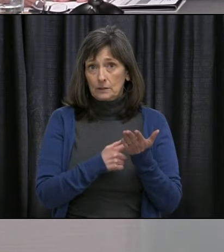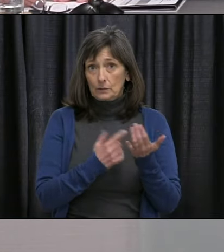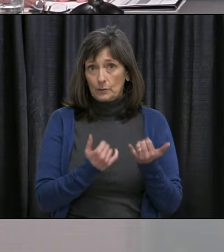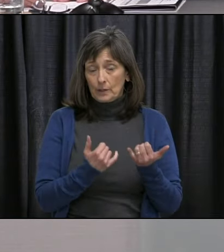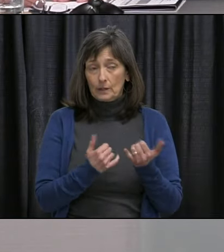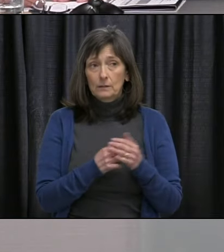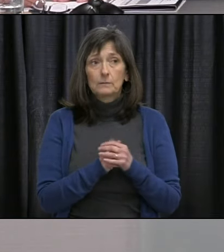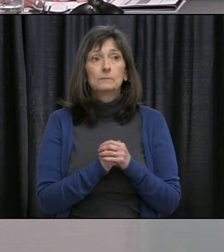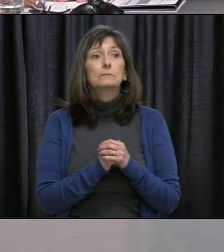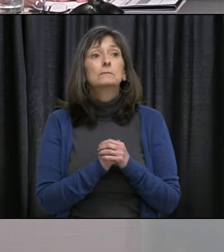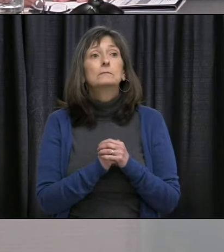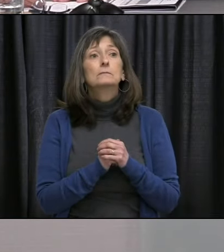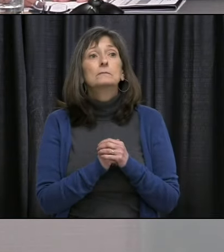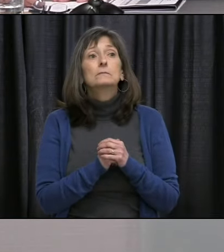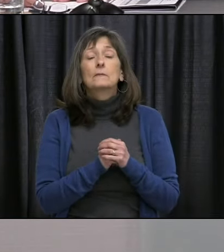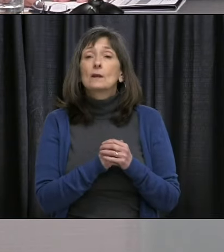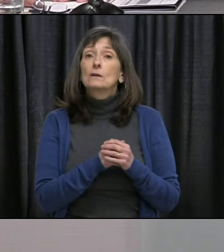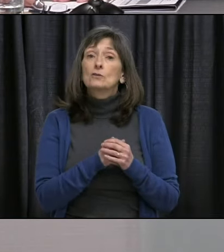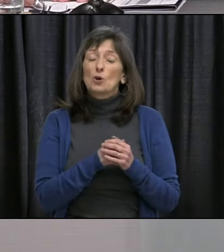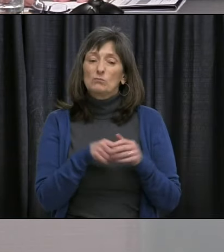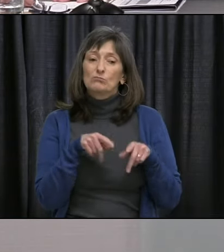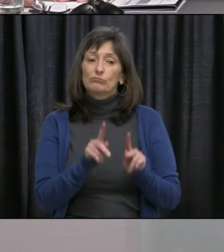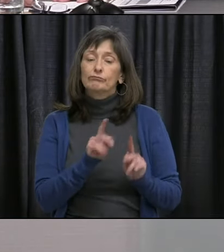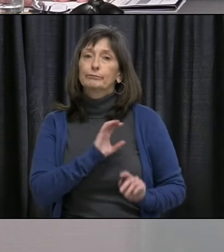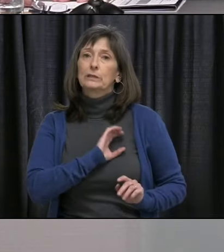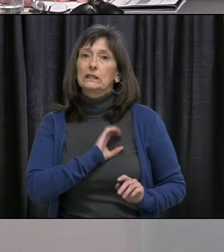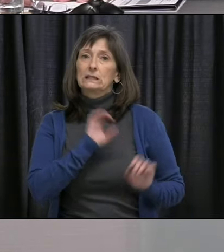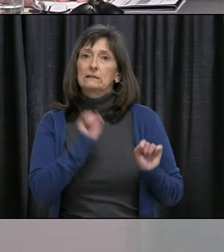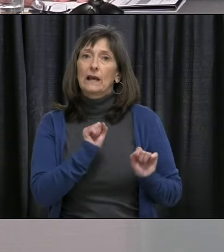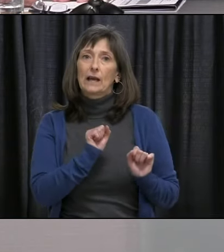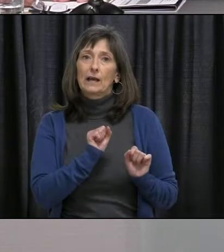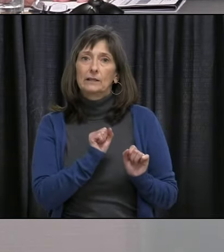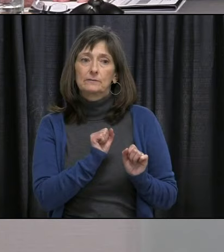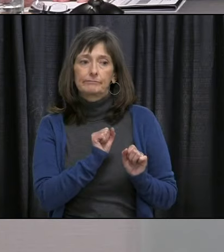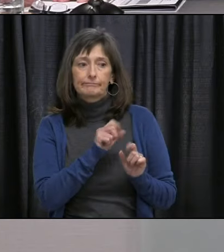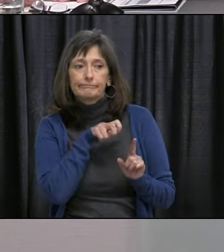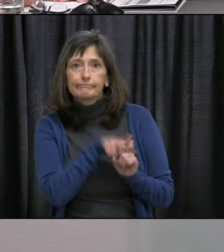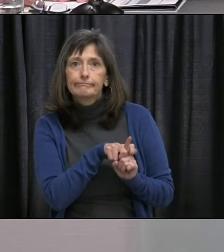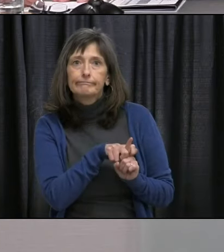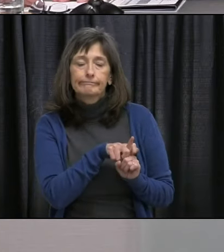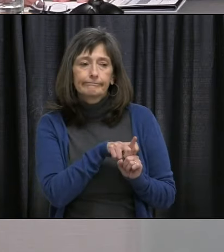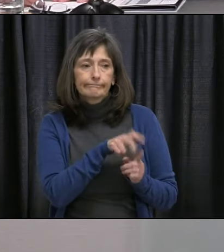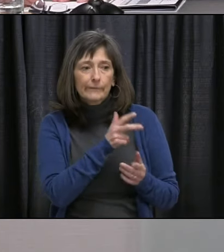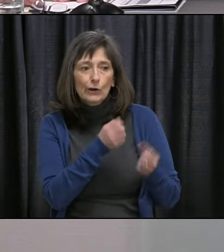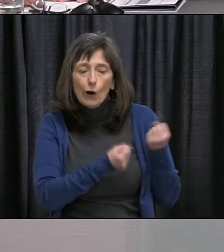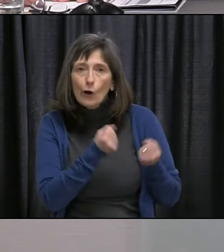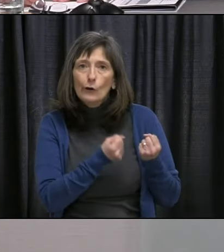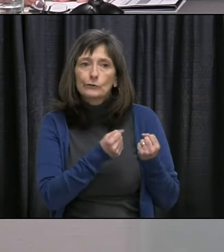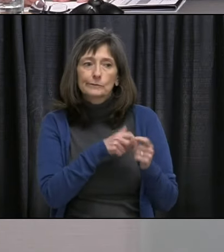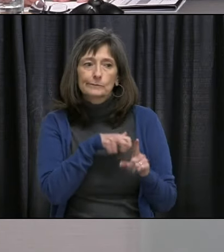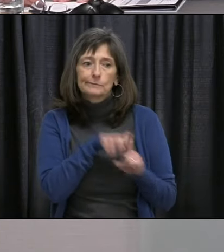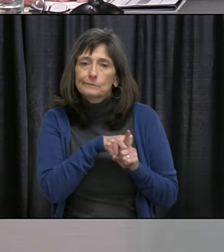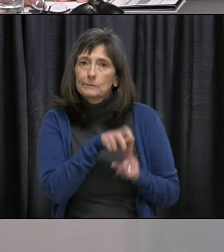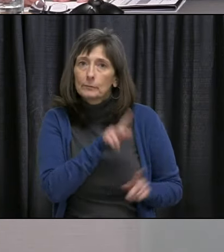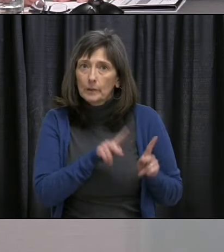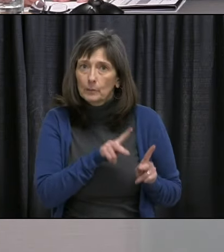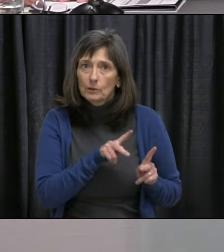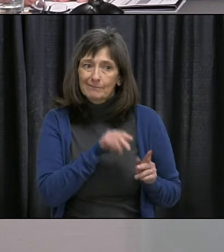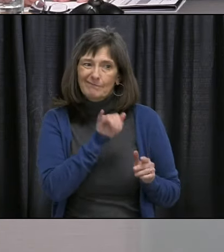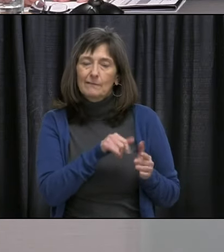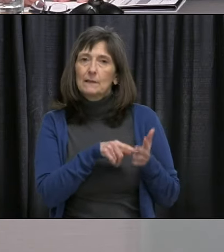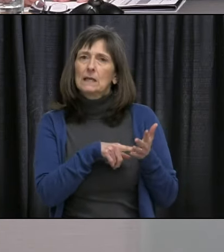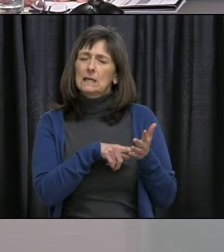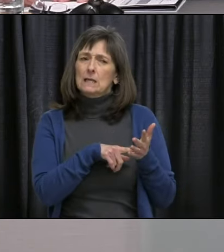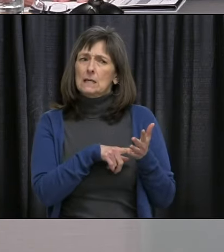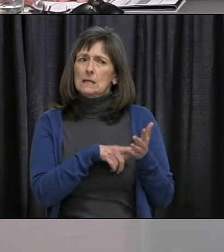stopping individuals and vehicles, there's been a little bit of talk about how these health orders tend to suspend individual